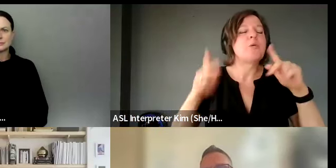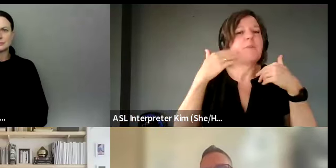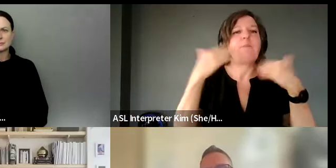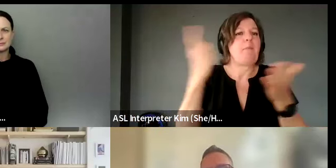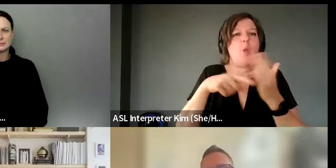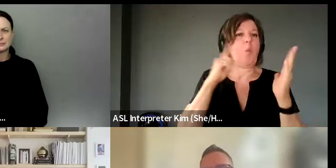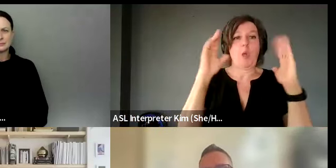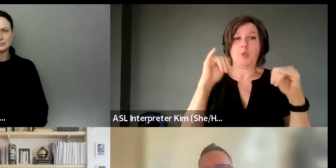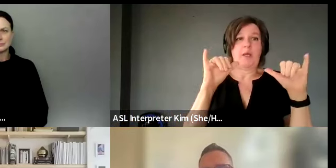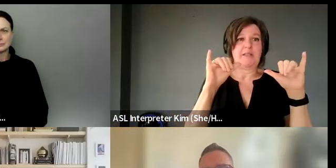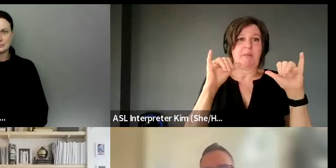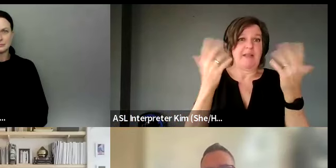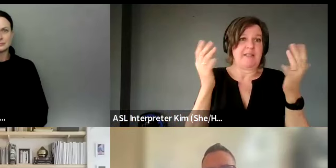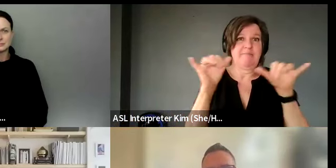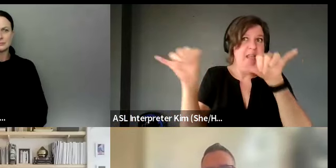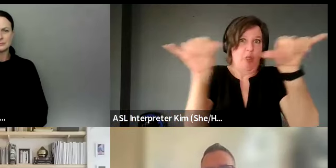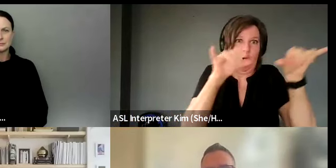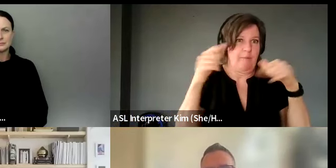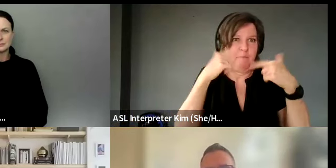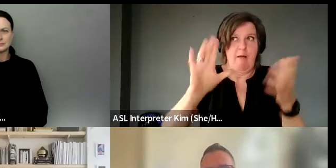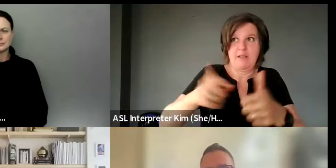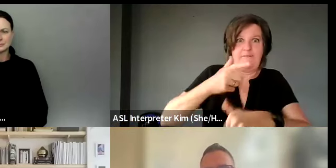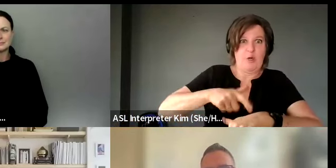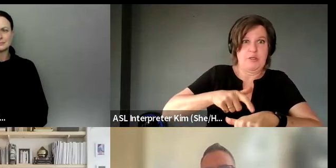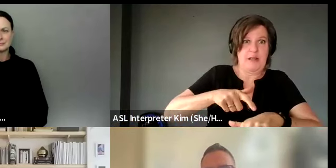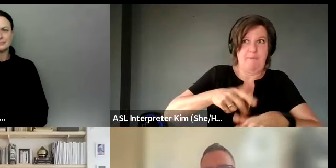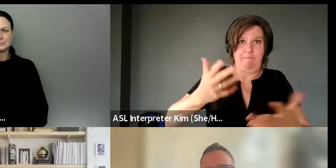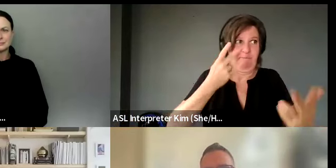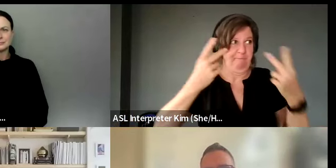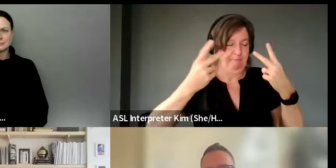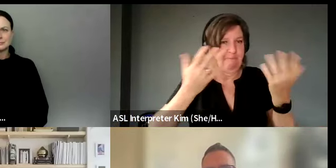either, right? Because it was the first time we're doing all that. And so